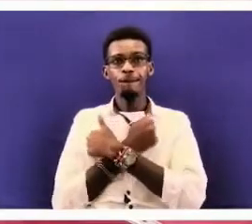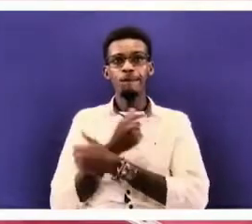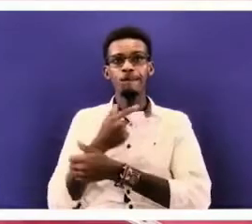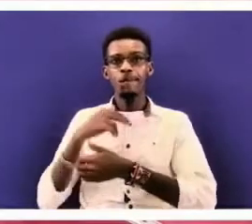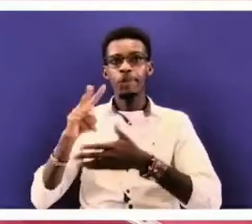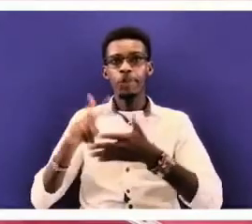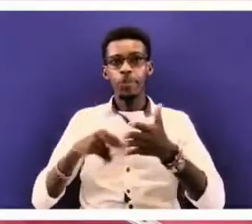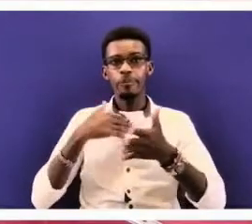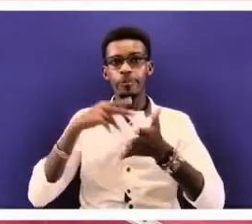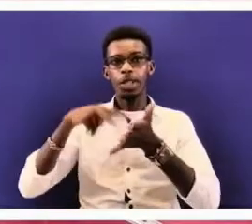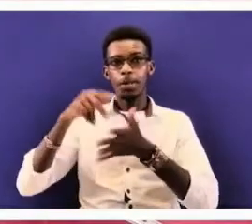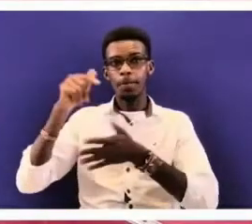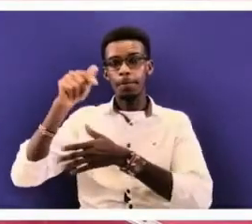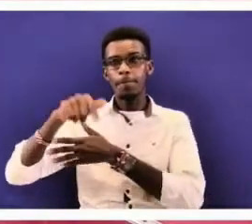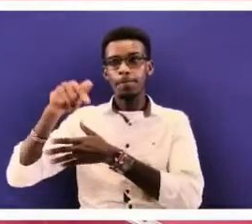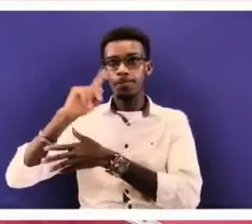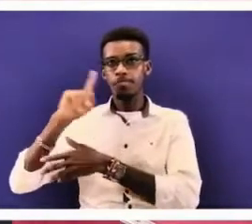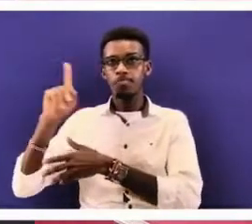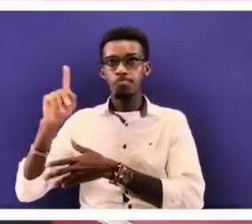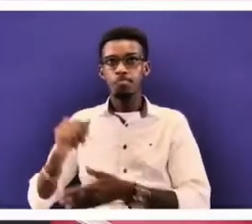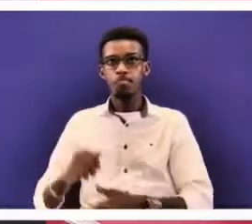everyone to stand today.